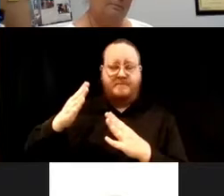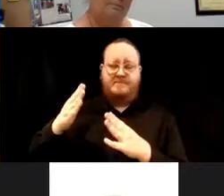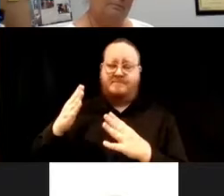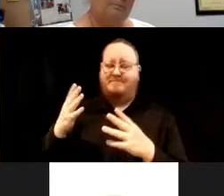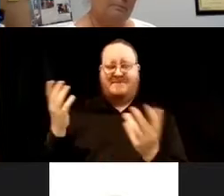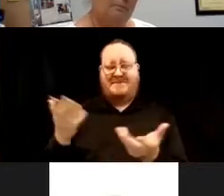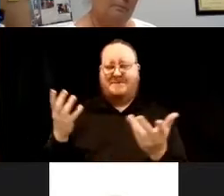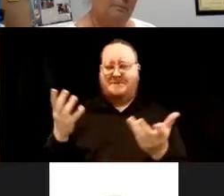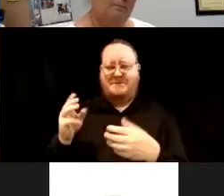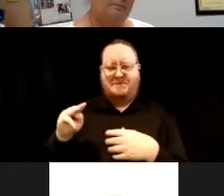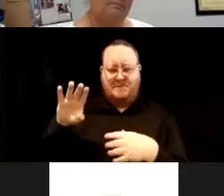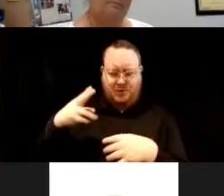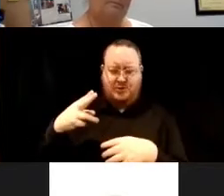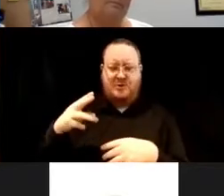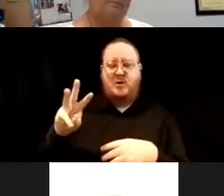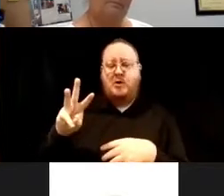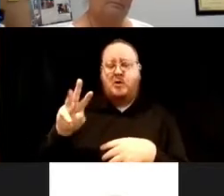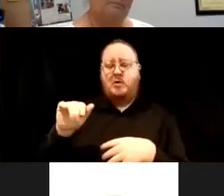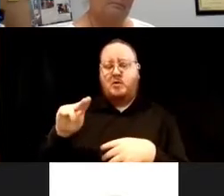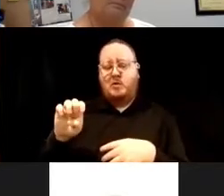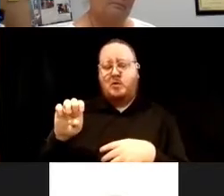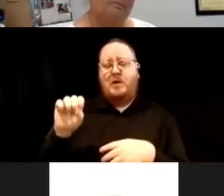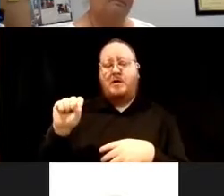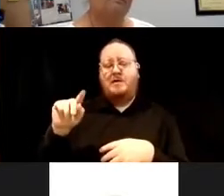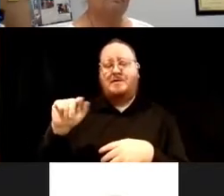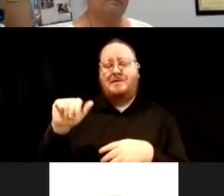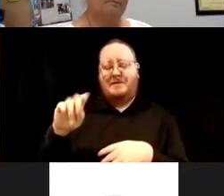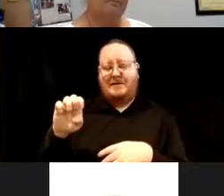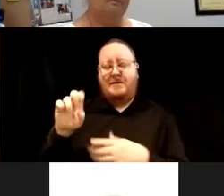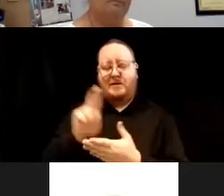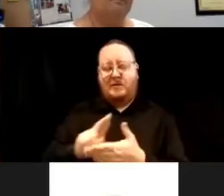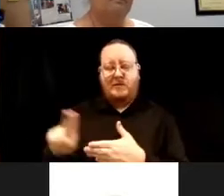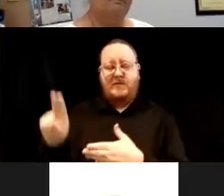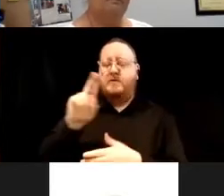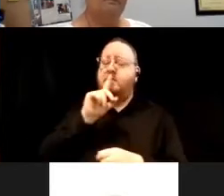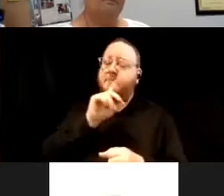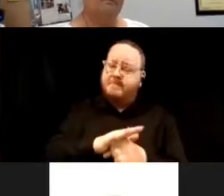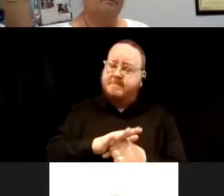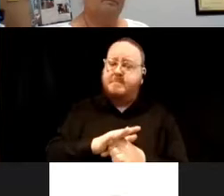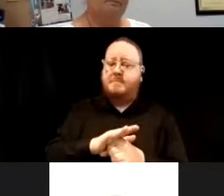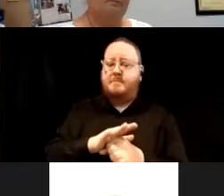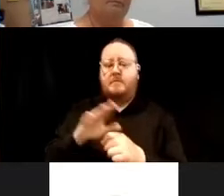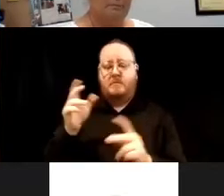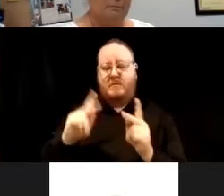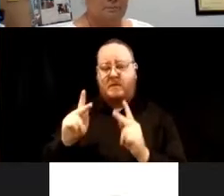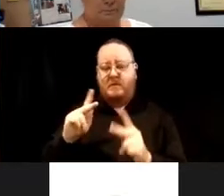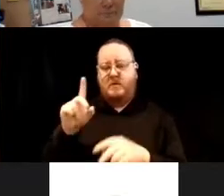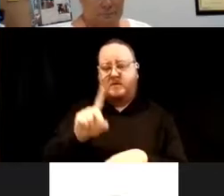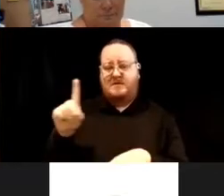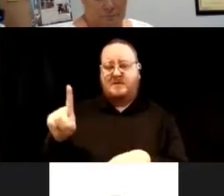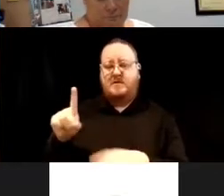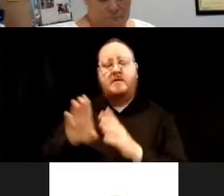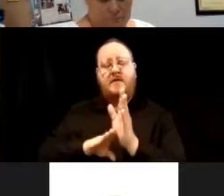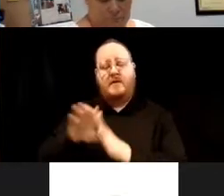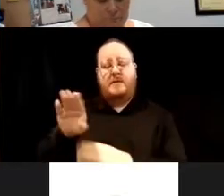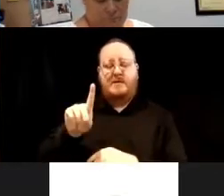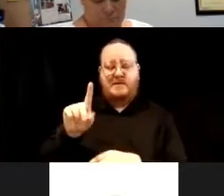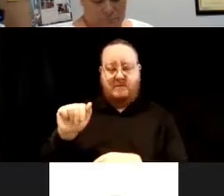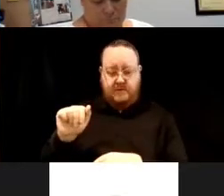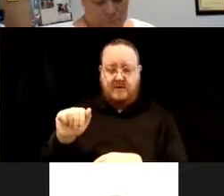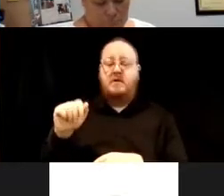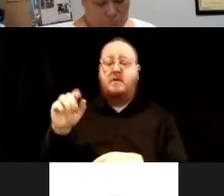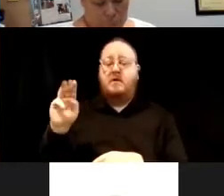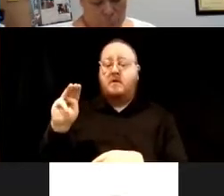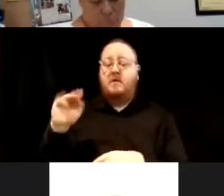State University's commitment to folks with developmental disabilities. And Mike's been a part of it for a long time and has been a really